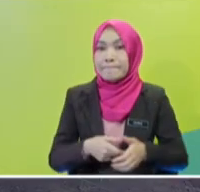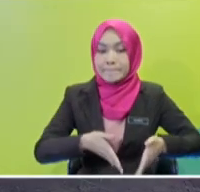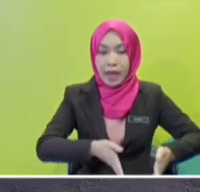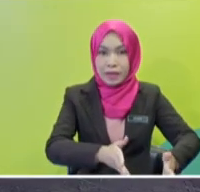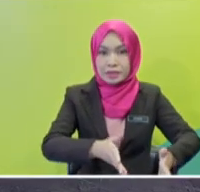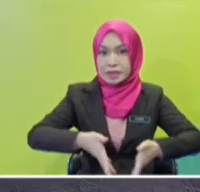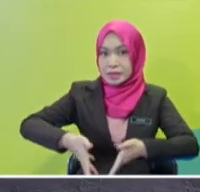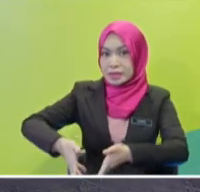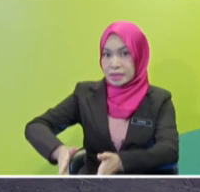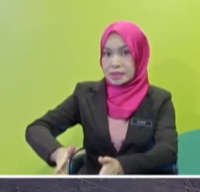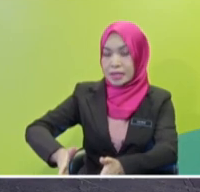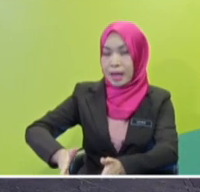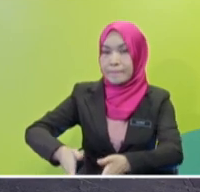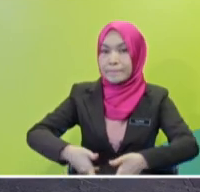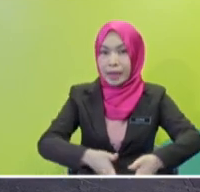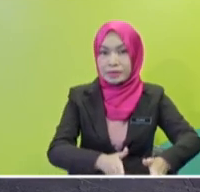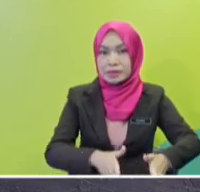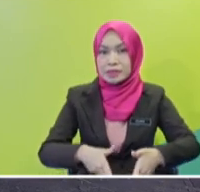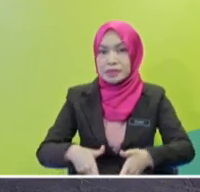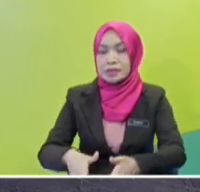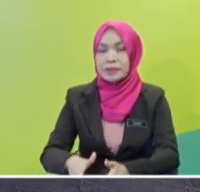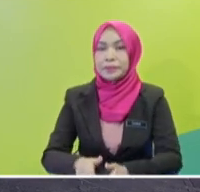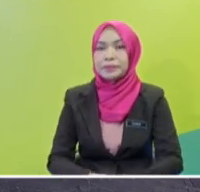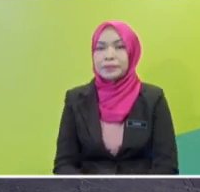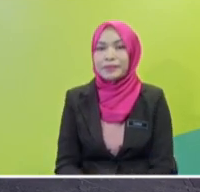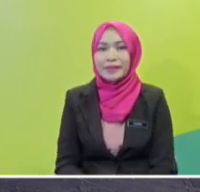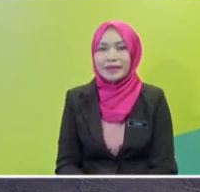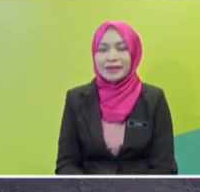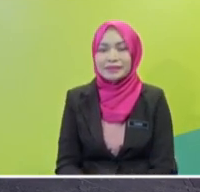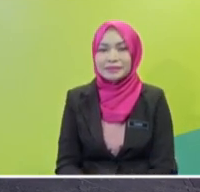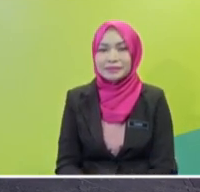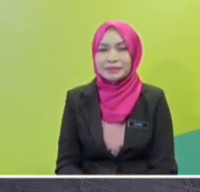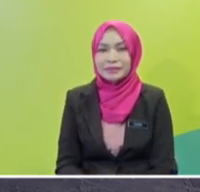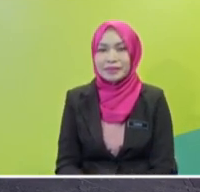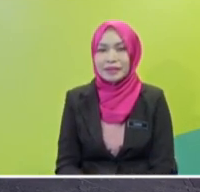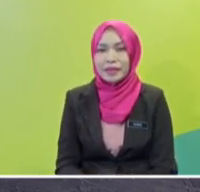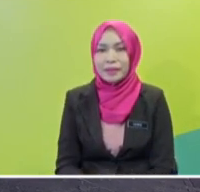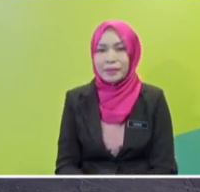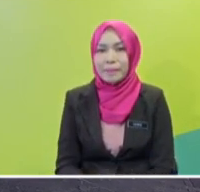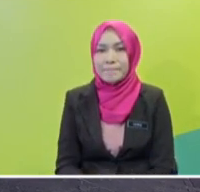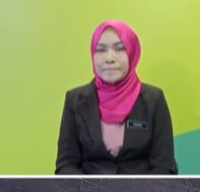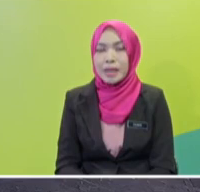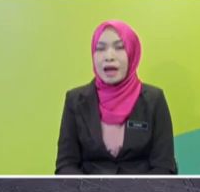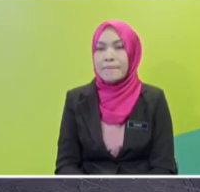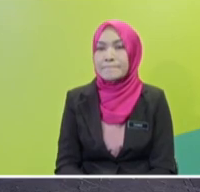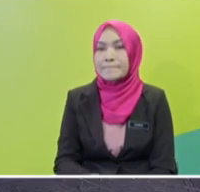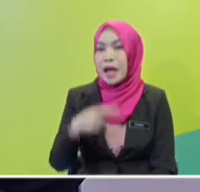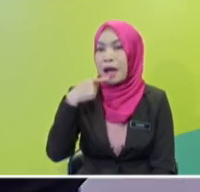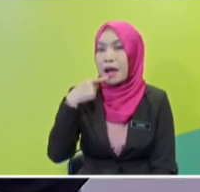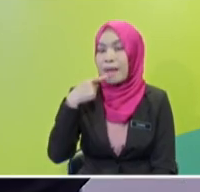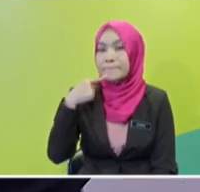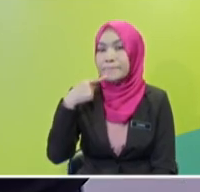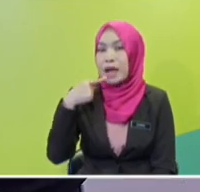wearing. Ah, yeah, that's right. Yeah, Sean are wearing a pair of pants, okay? Pants.